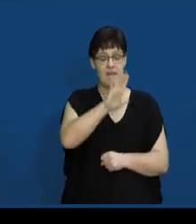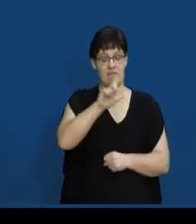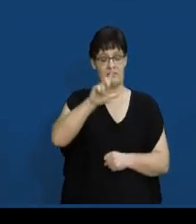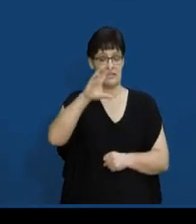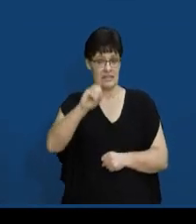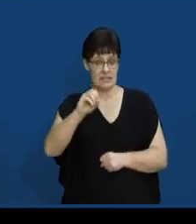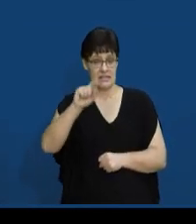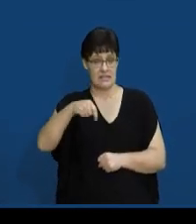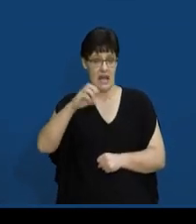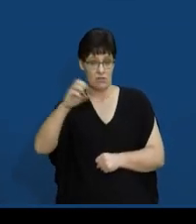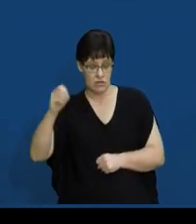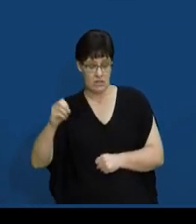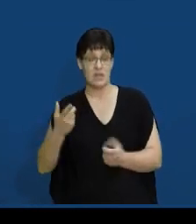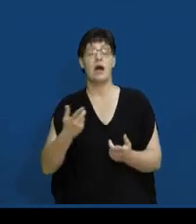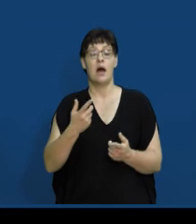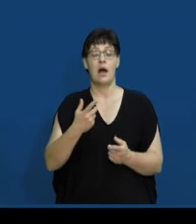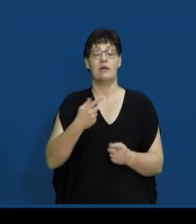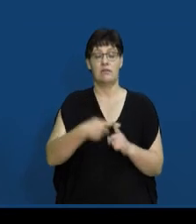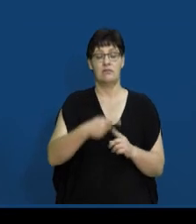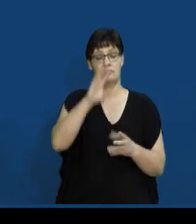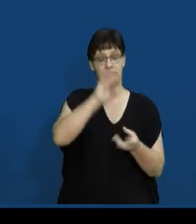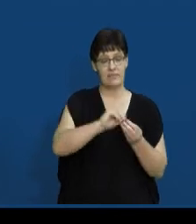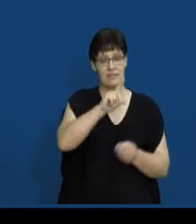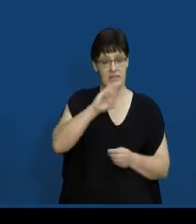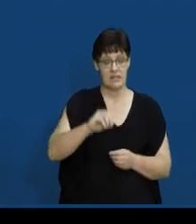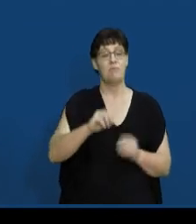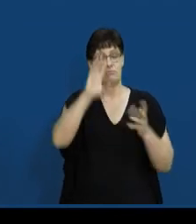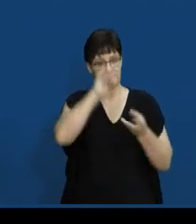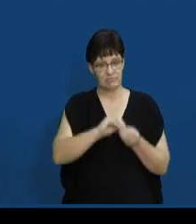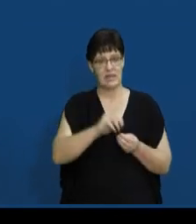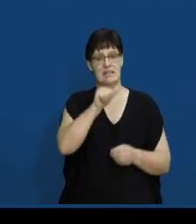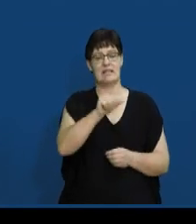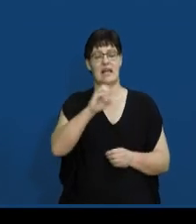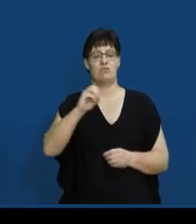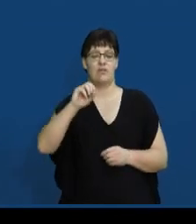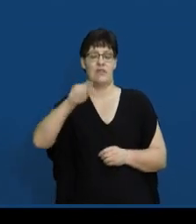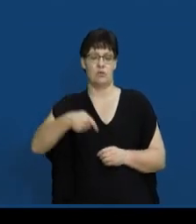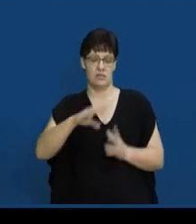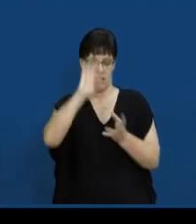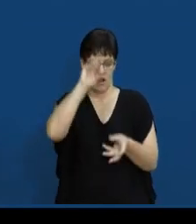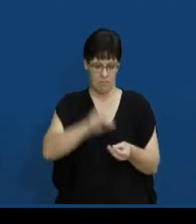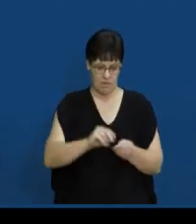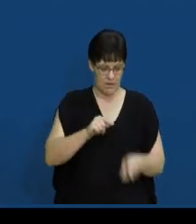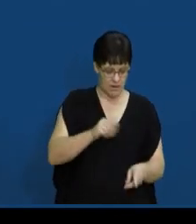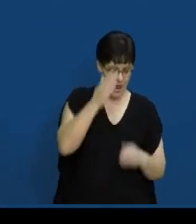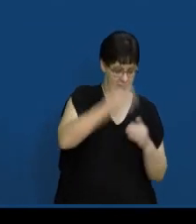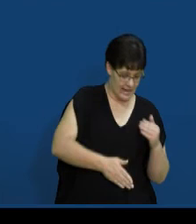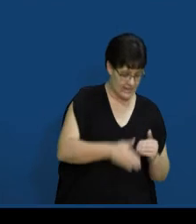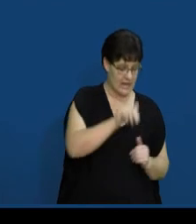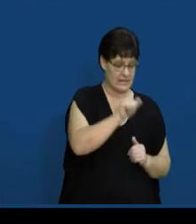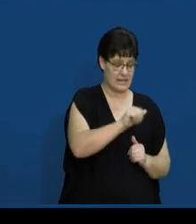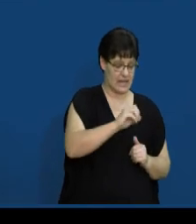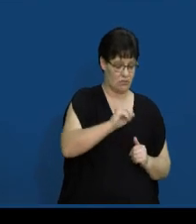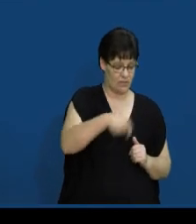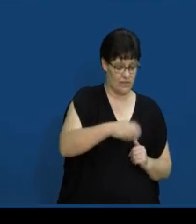you 670 minus the 70 will give you your 600,000 at the end of your financial year. So those are